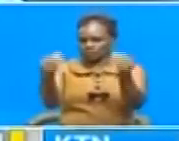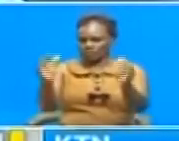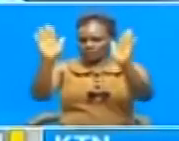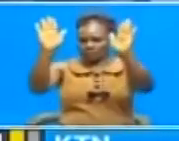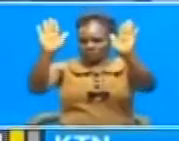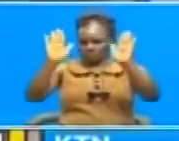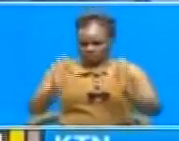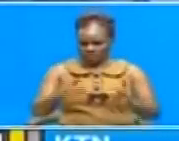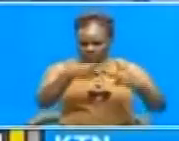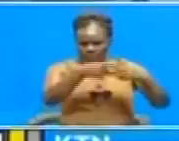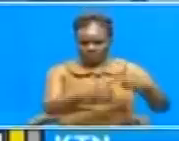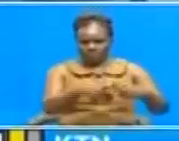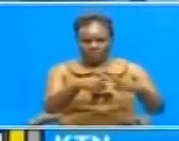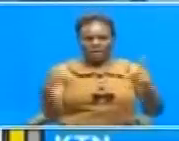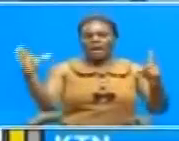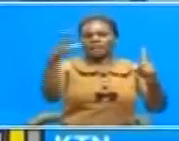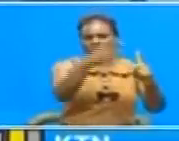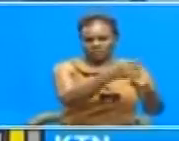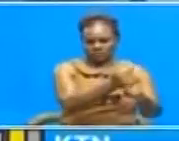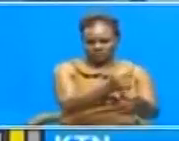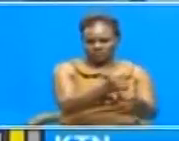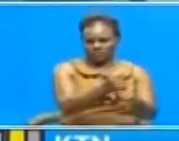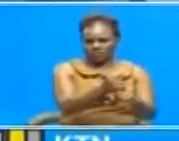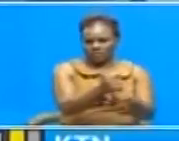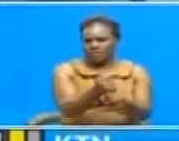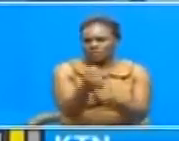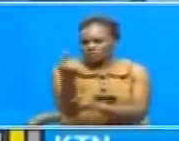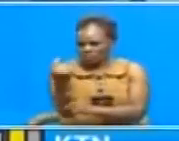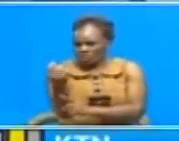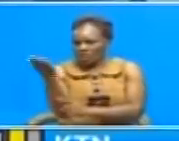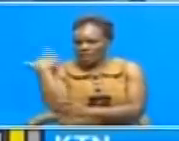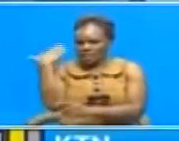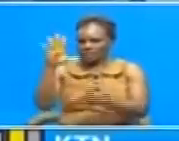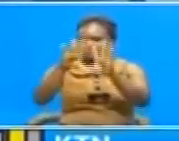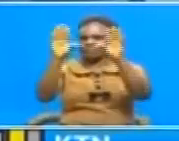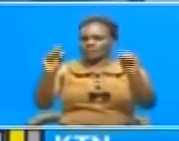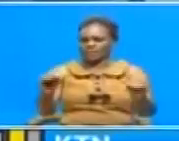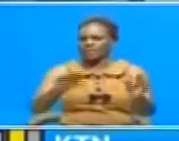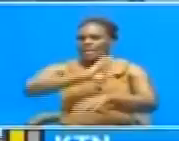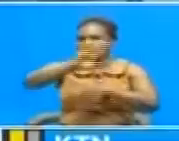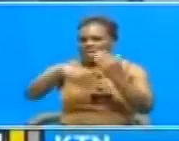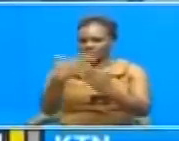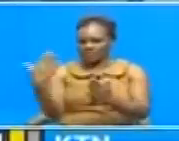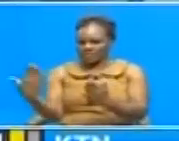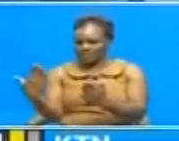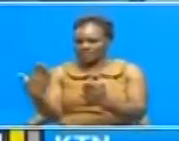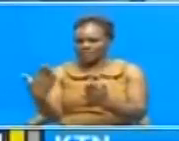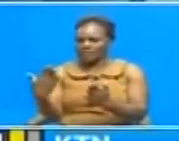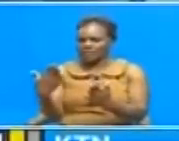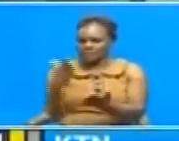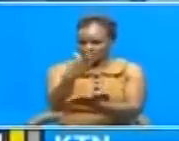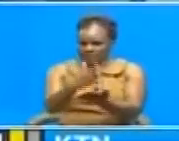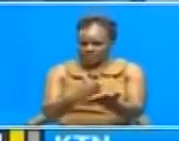important for industry. We have achieved quite a bit in the last budget. Almost everything that the manufacturing